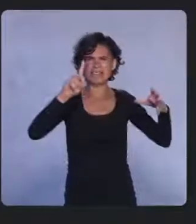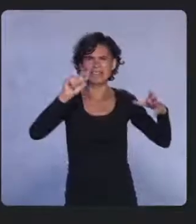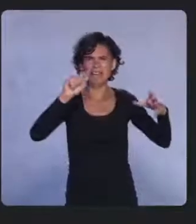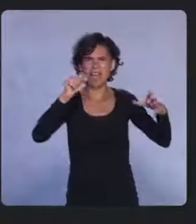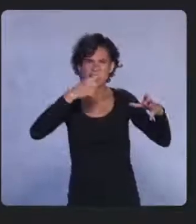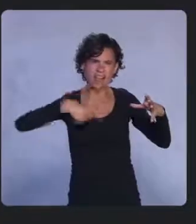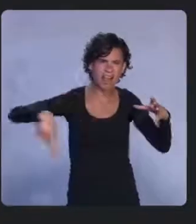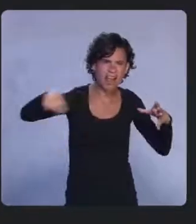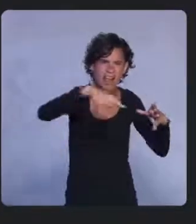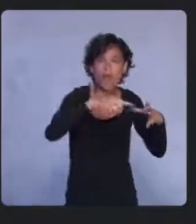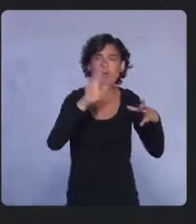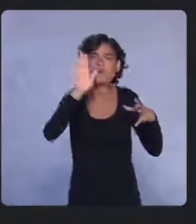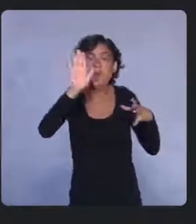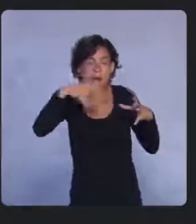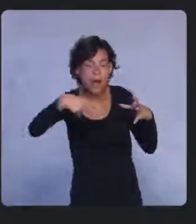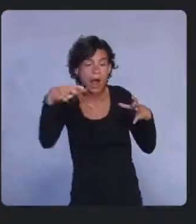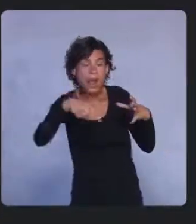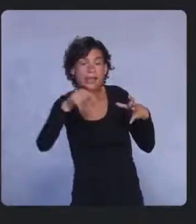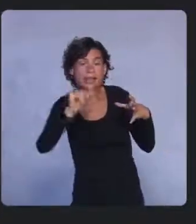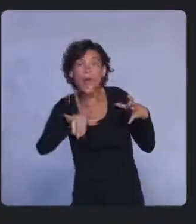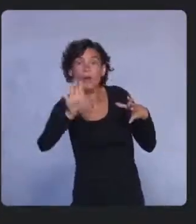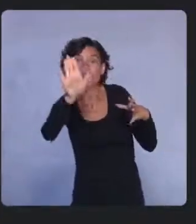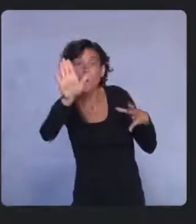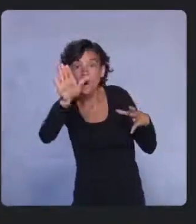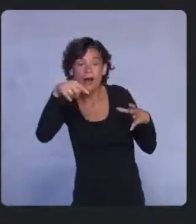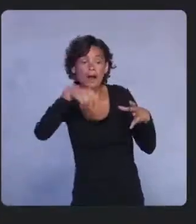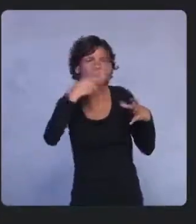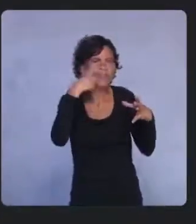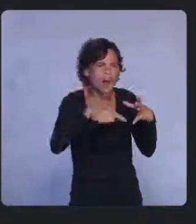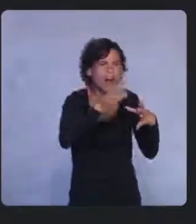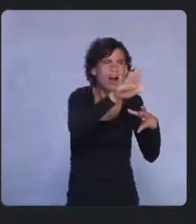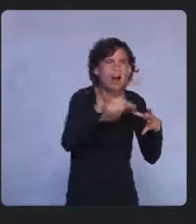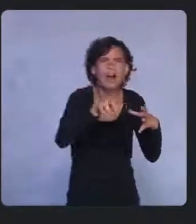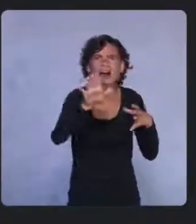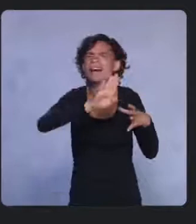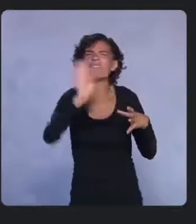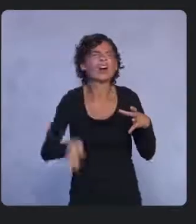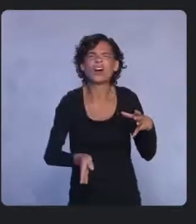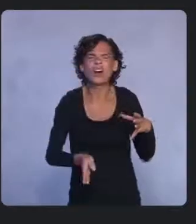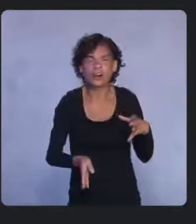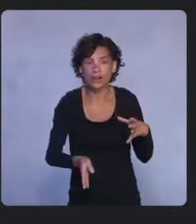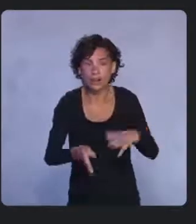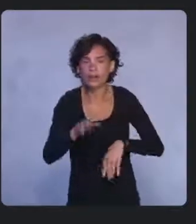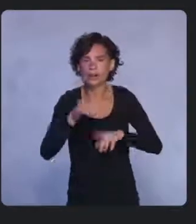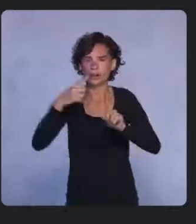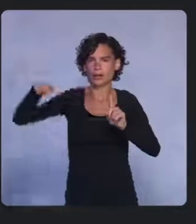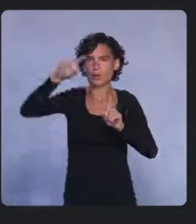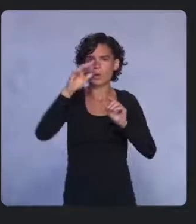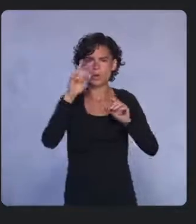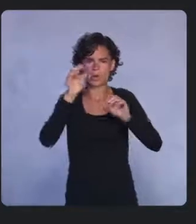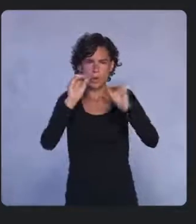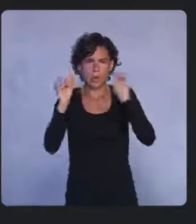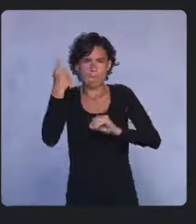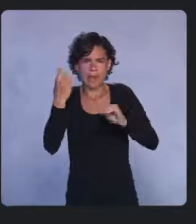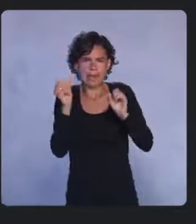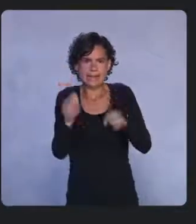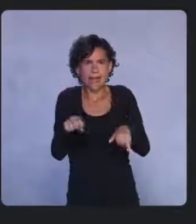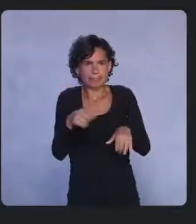individual data can never be identified as yours. No one has scaled the use of differential privacy more than we